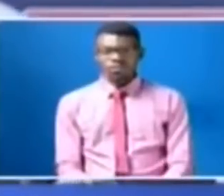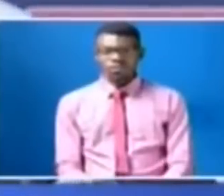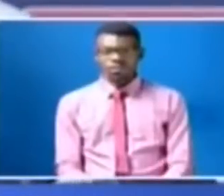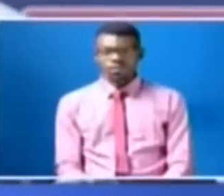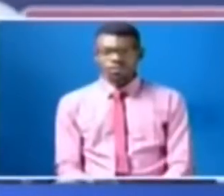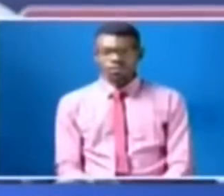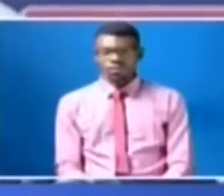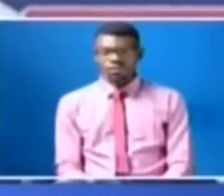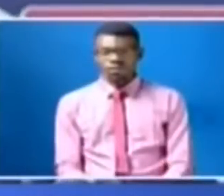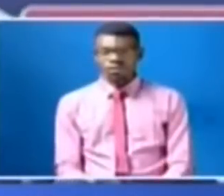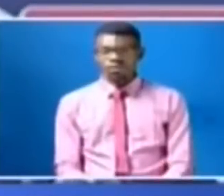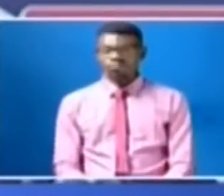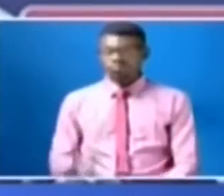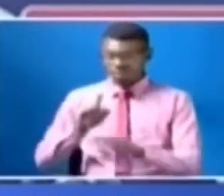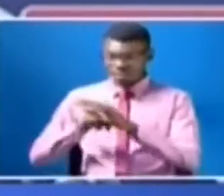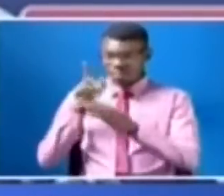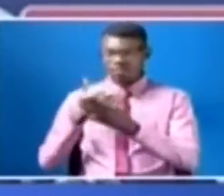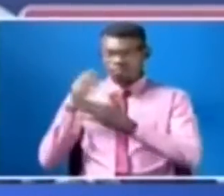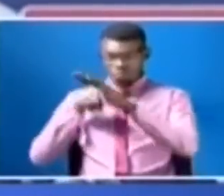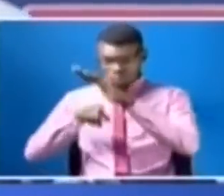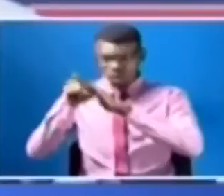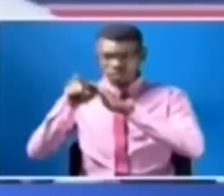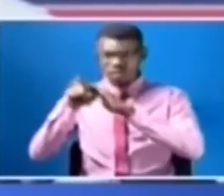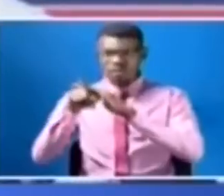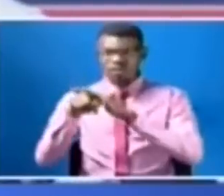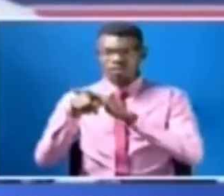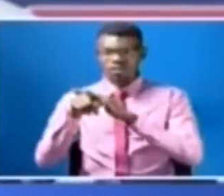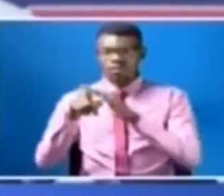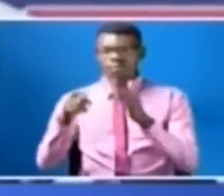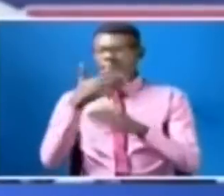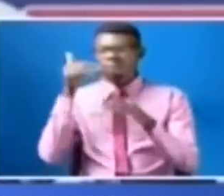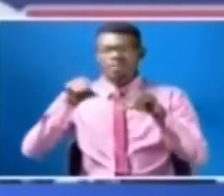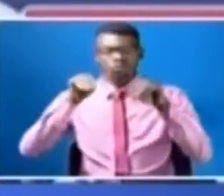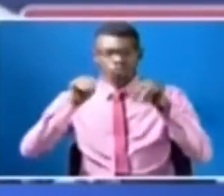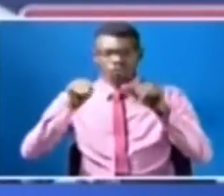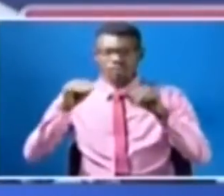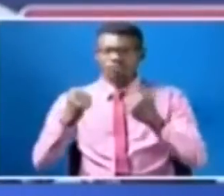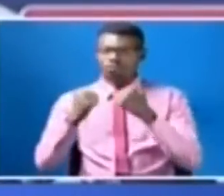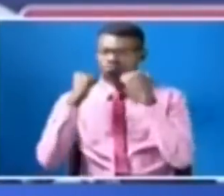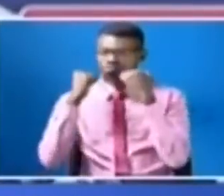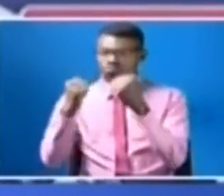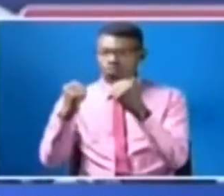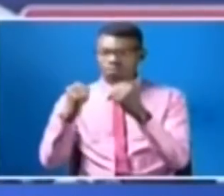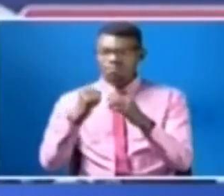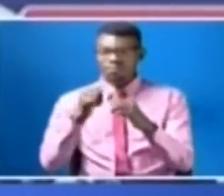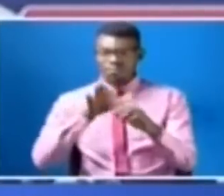During the qualifier phase, it was our best quality to be strong defensively,